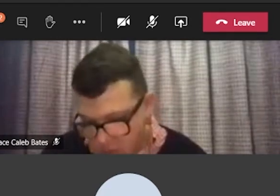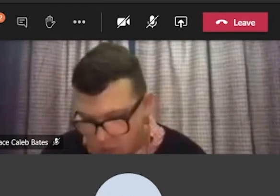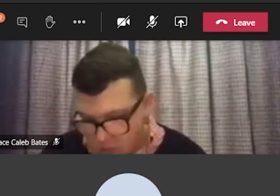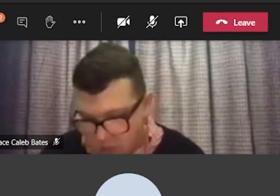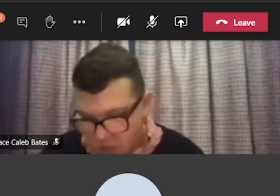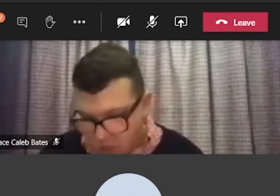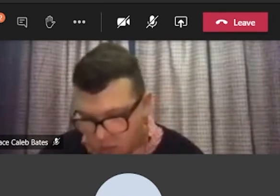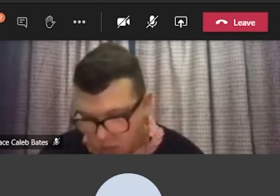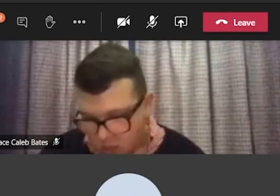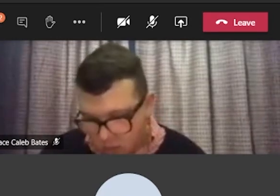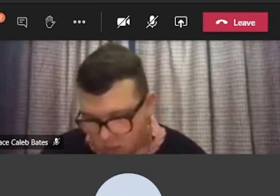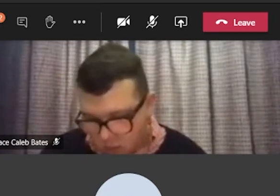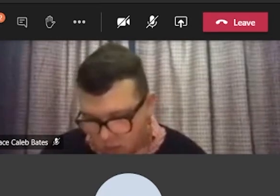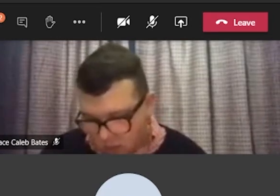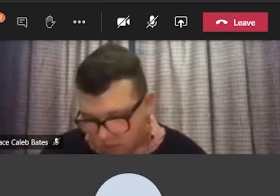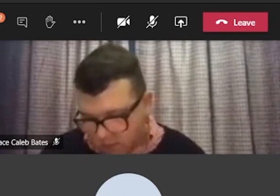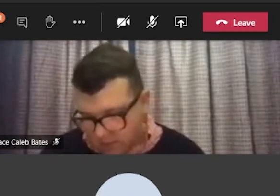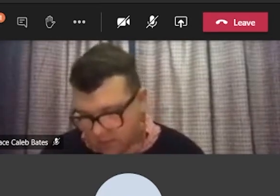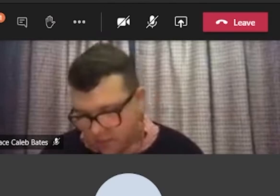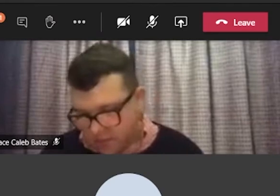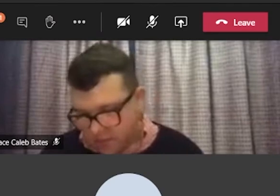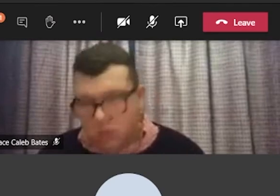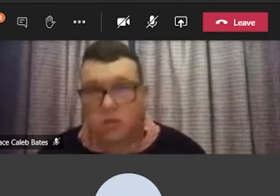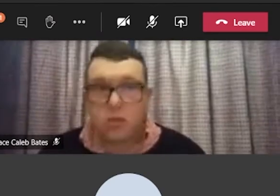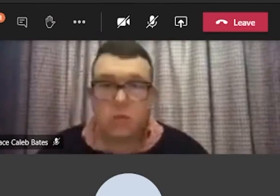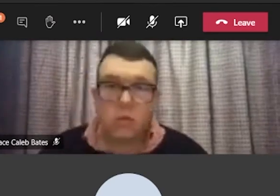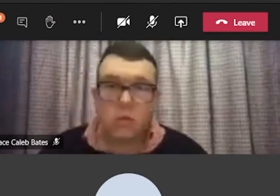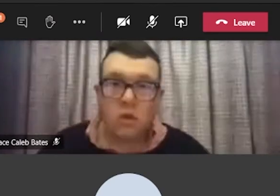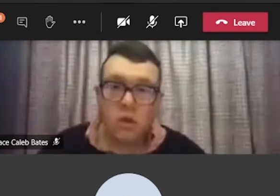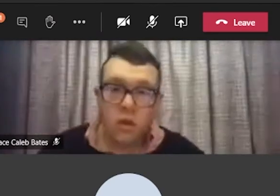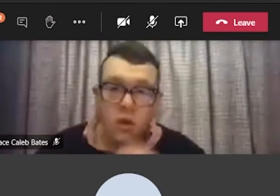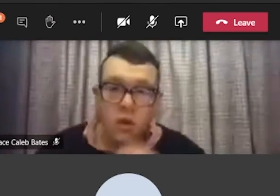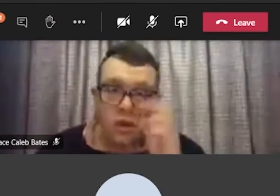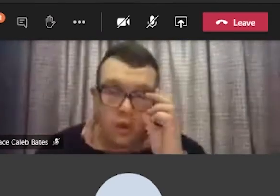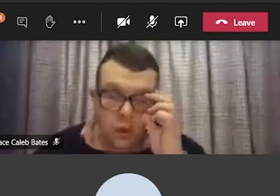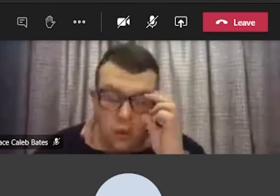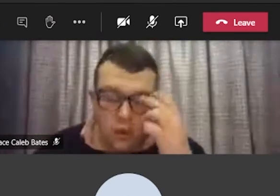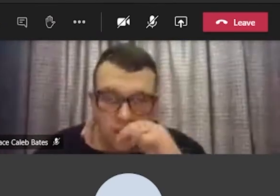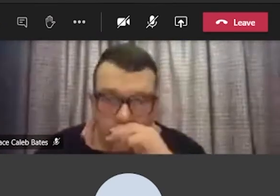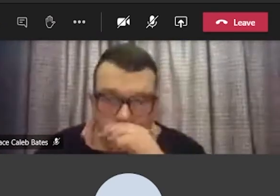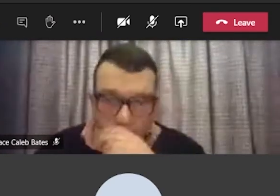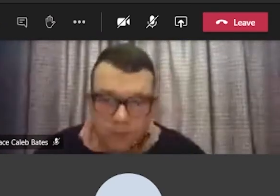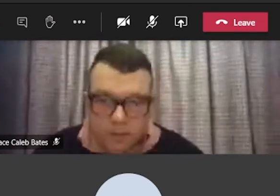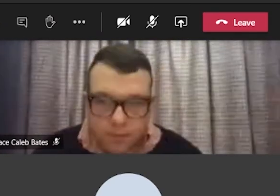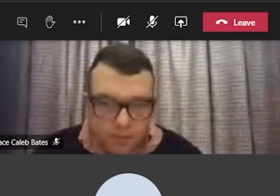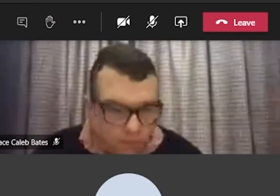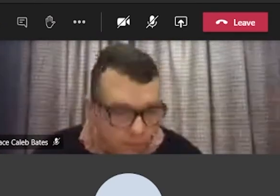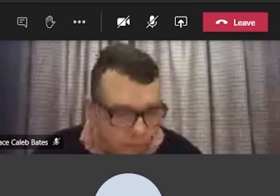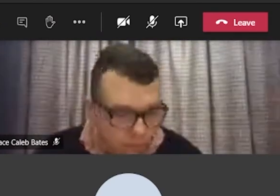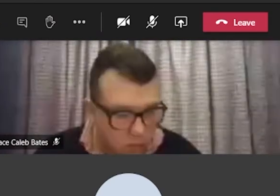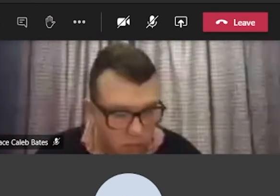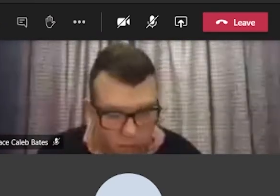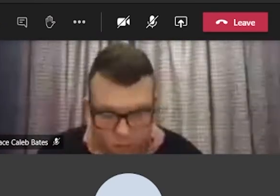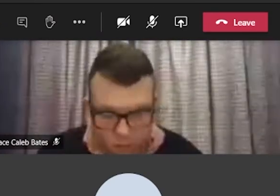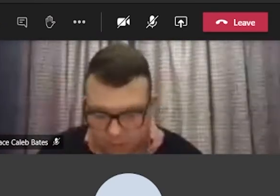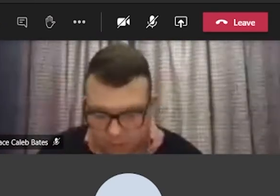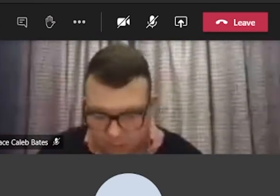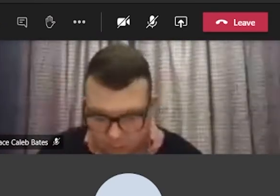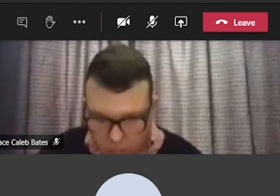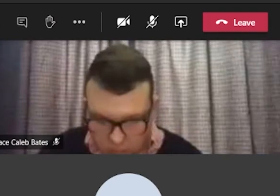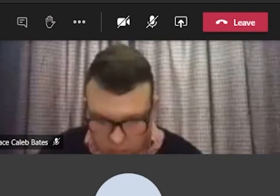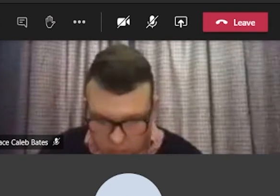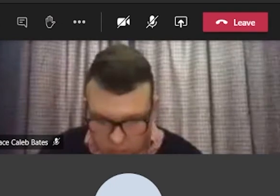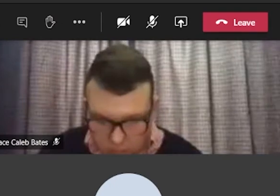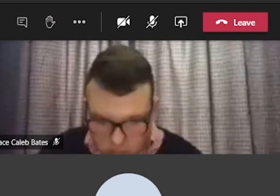that being raised up. Tony, this has been really helpful to me, and thanks all of you for your thoughtful comments